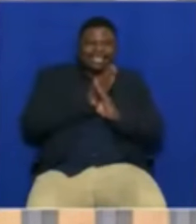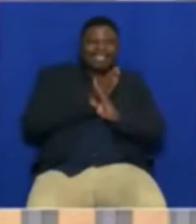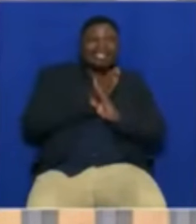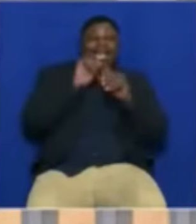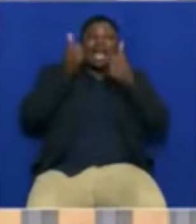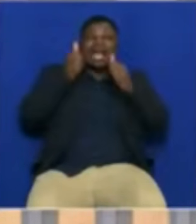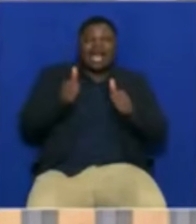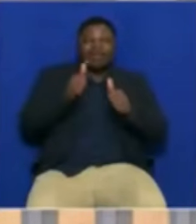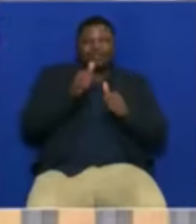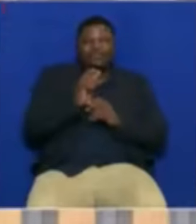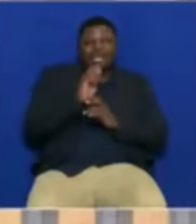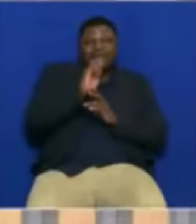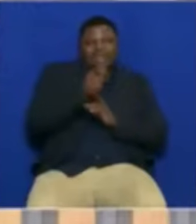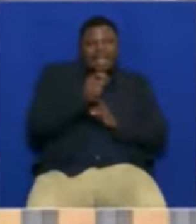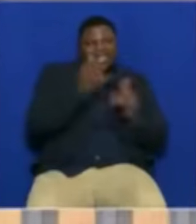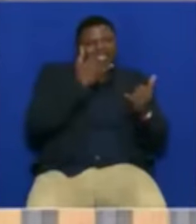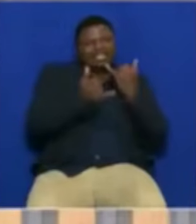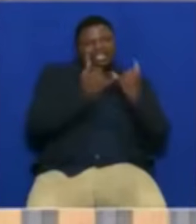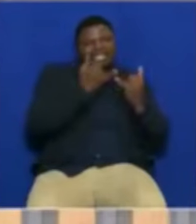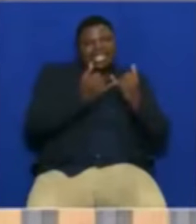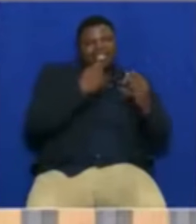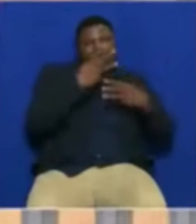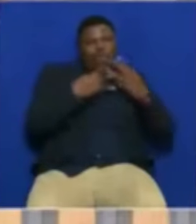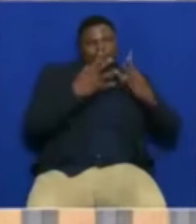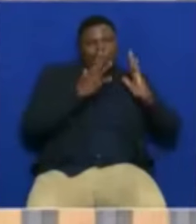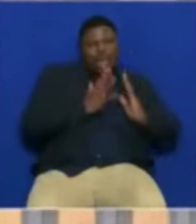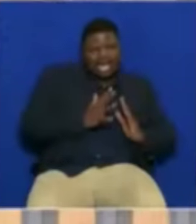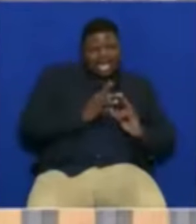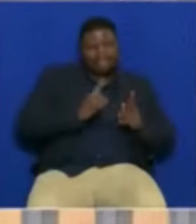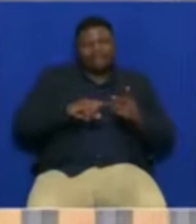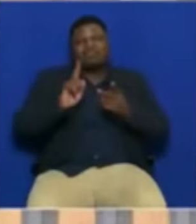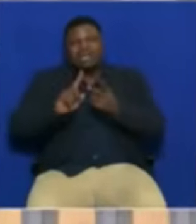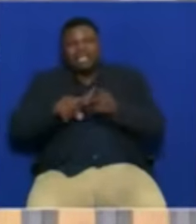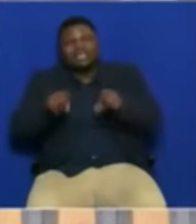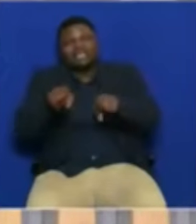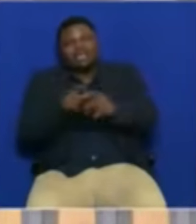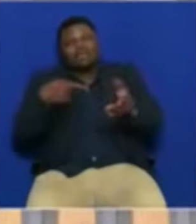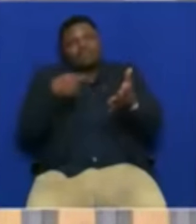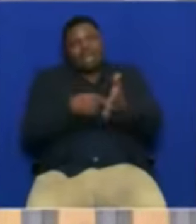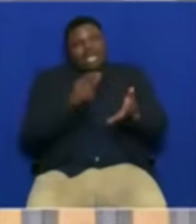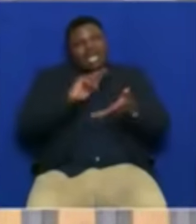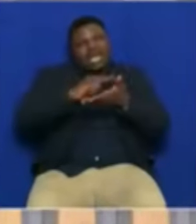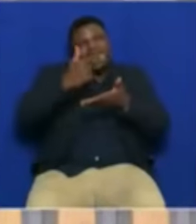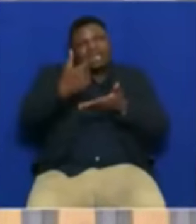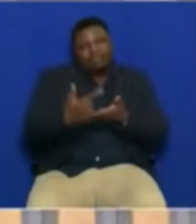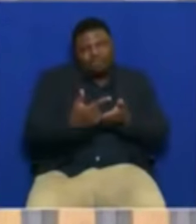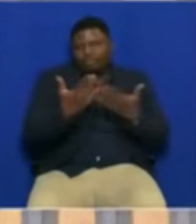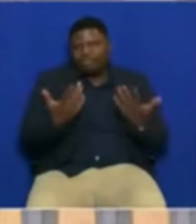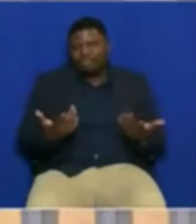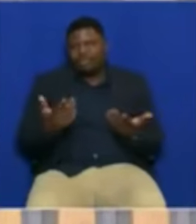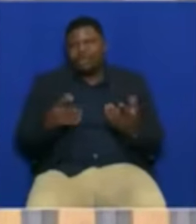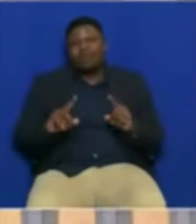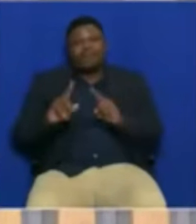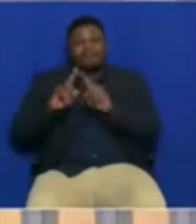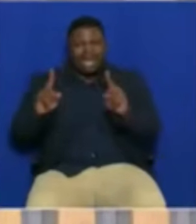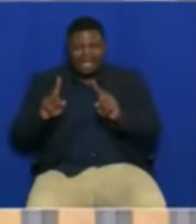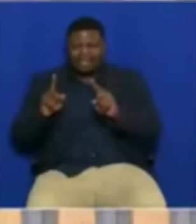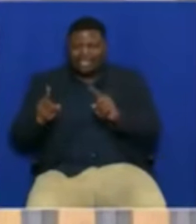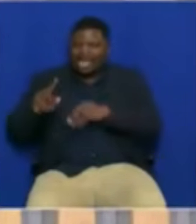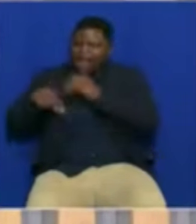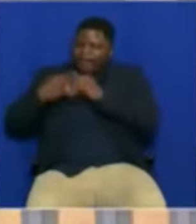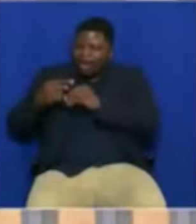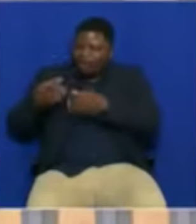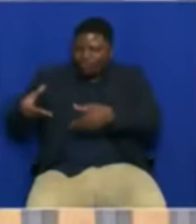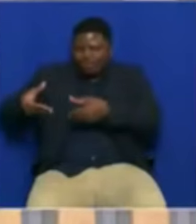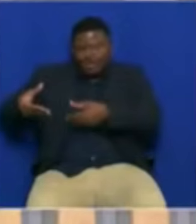essence of it. Not that he tampered with the original docket or there's anything in that docket. No, so you seem to be missing